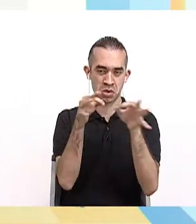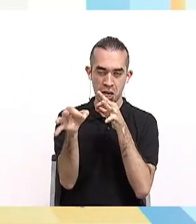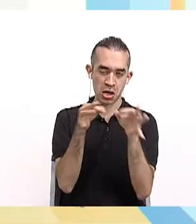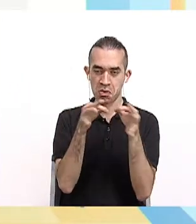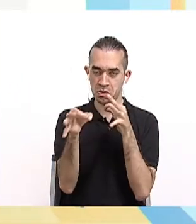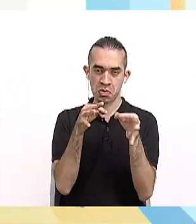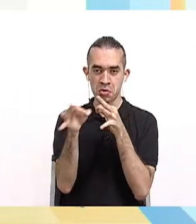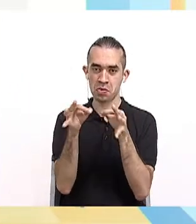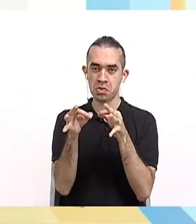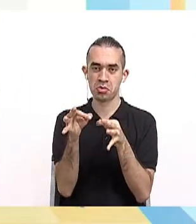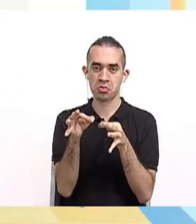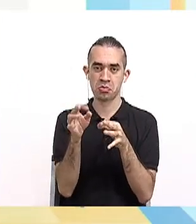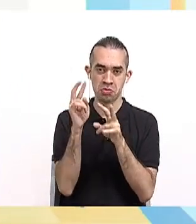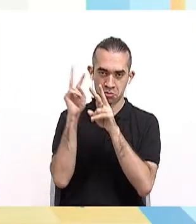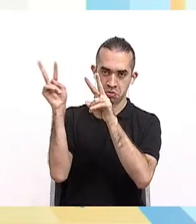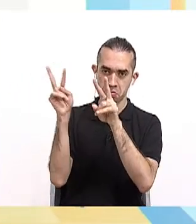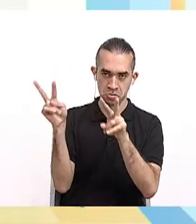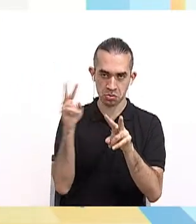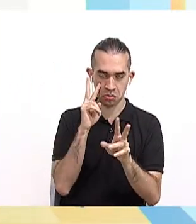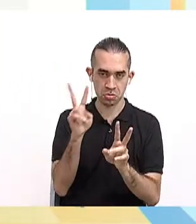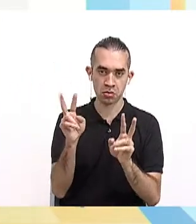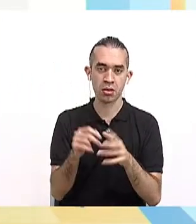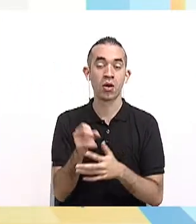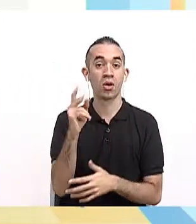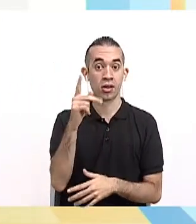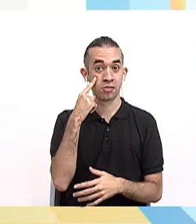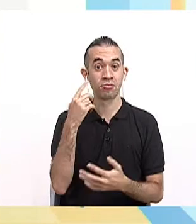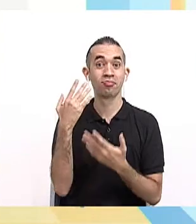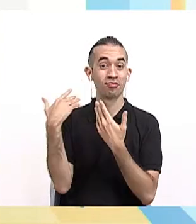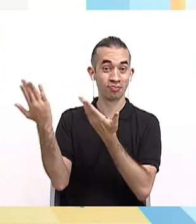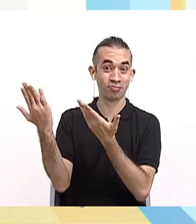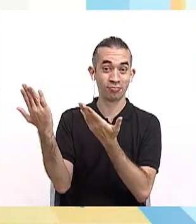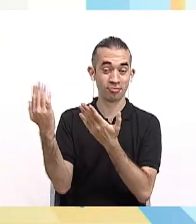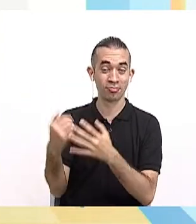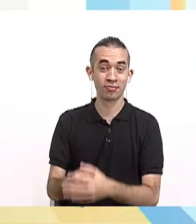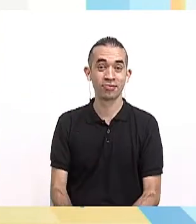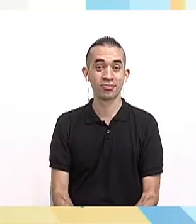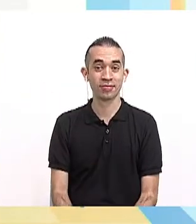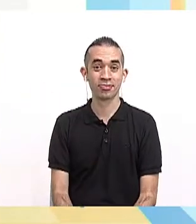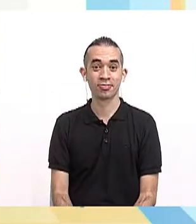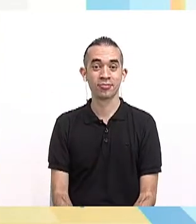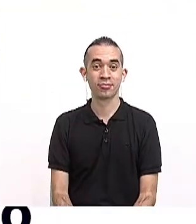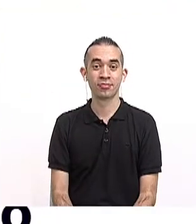you while you see it, okay? So let's look at the website.